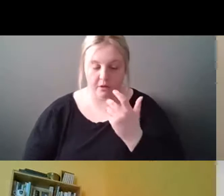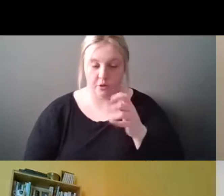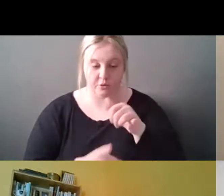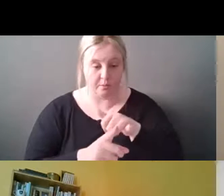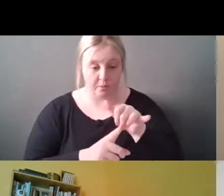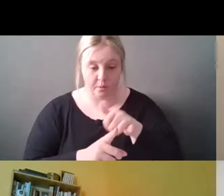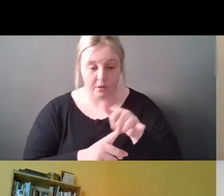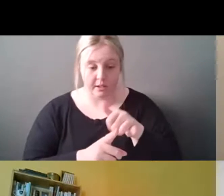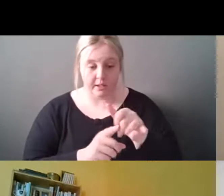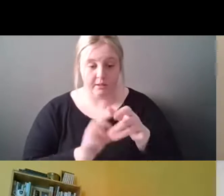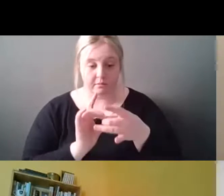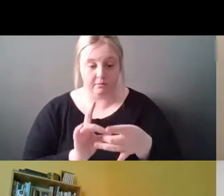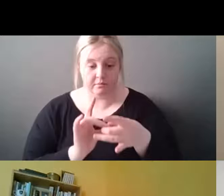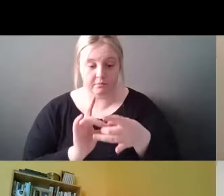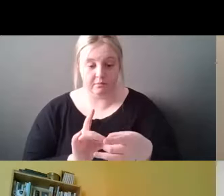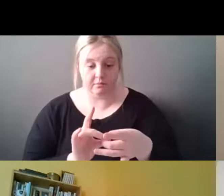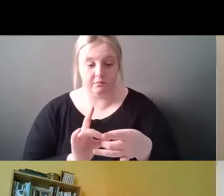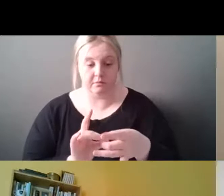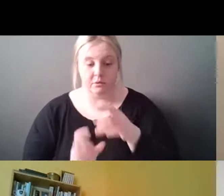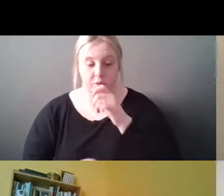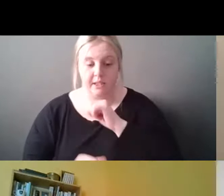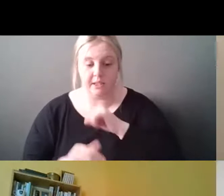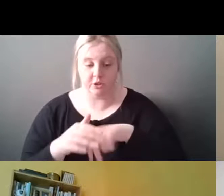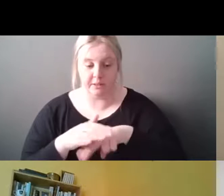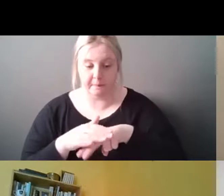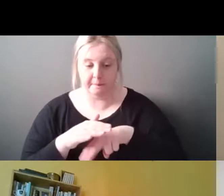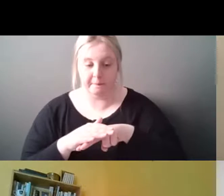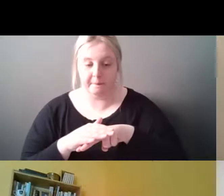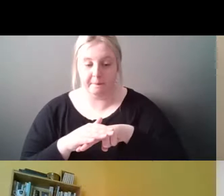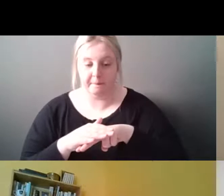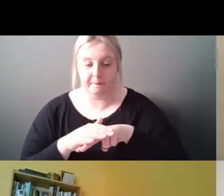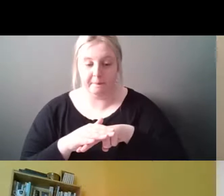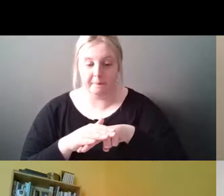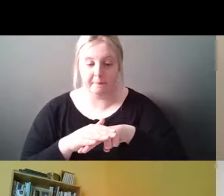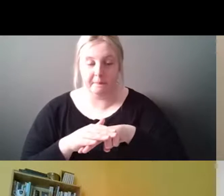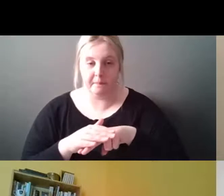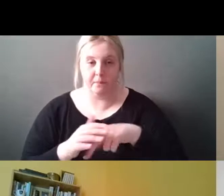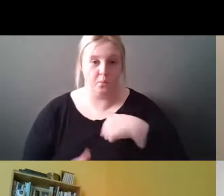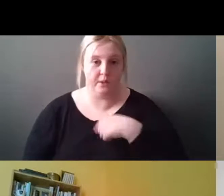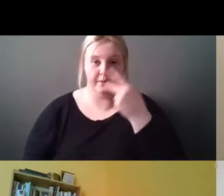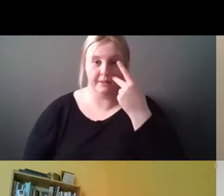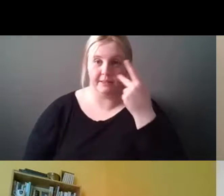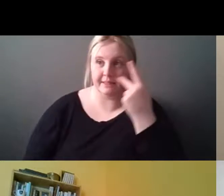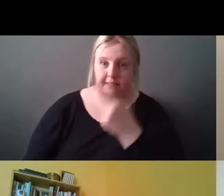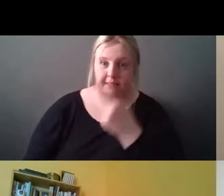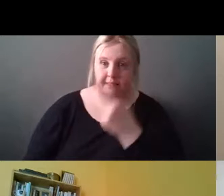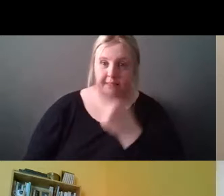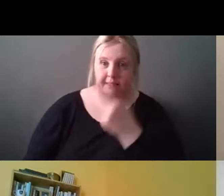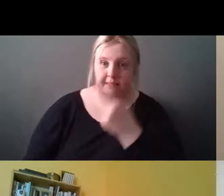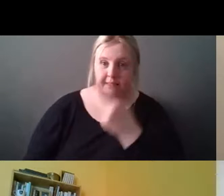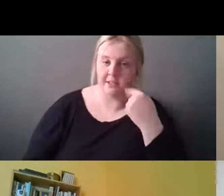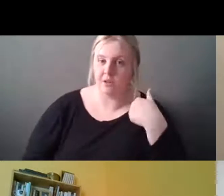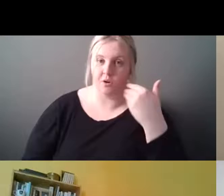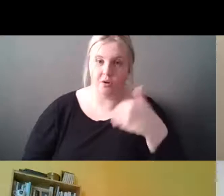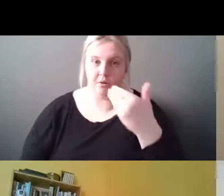regard to ageism accompanies so many things, as we've all been witnessed during this pandemic, and how heartbreaking certain things